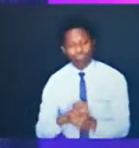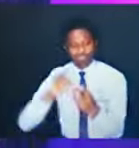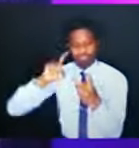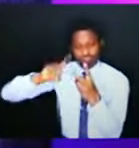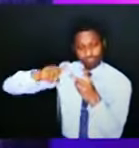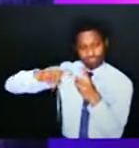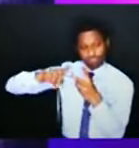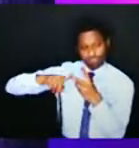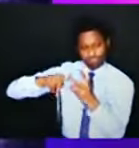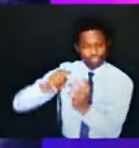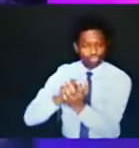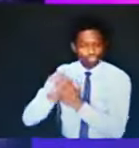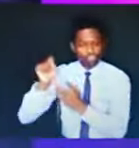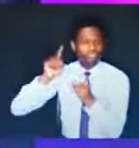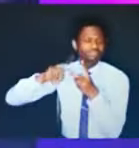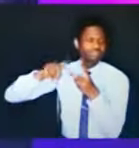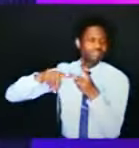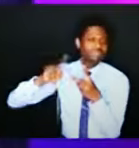was